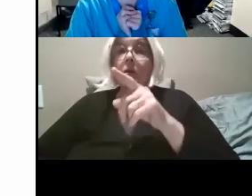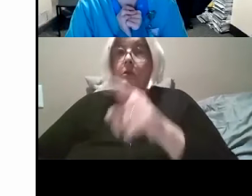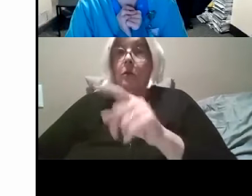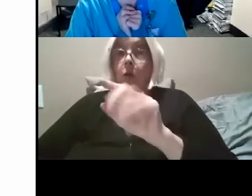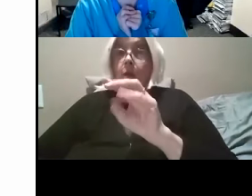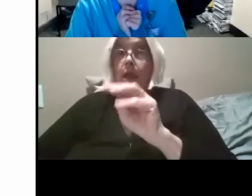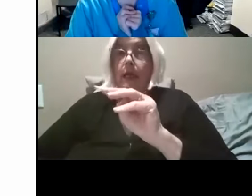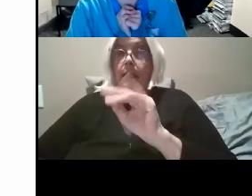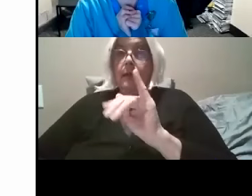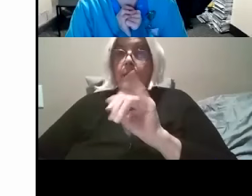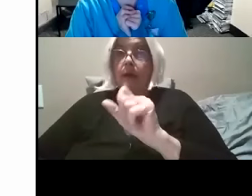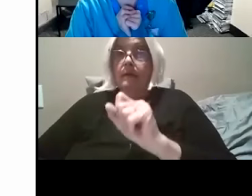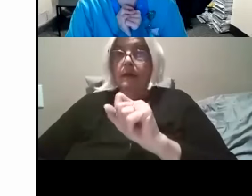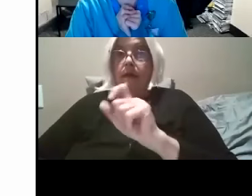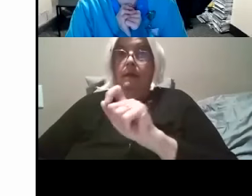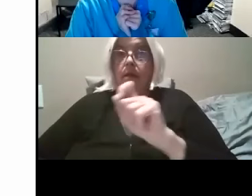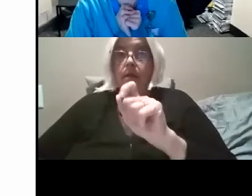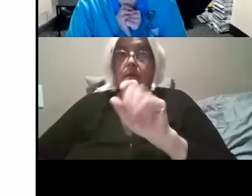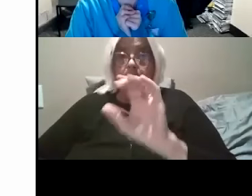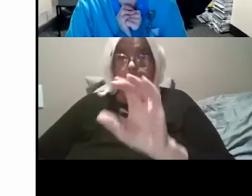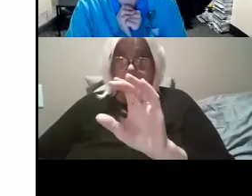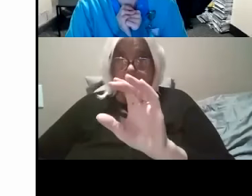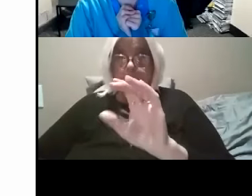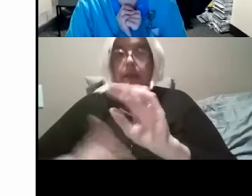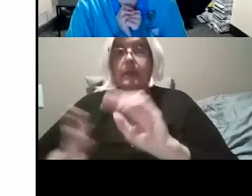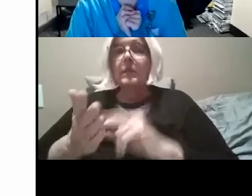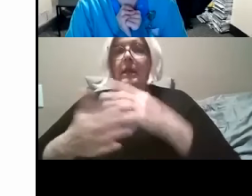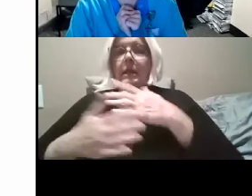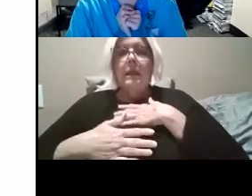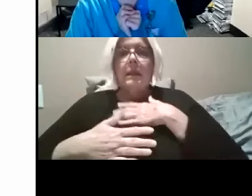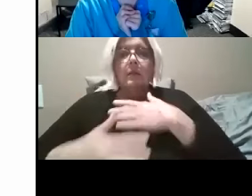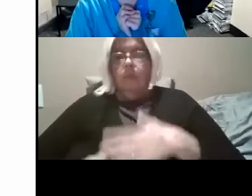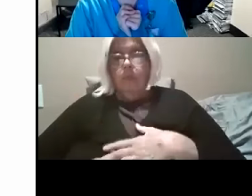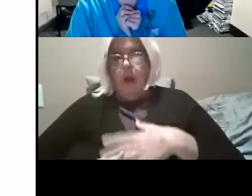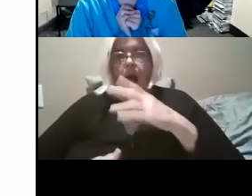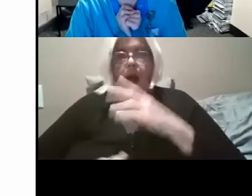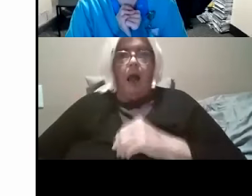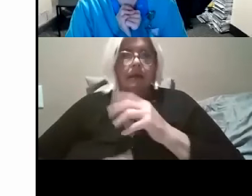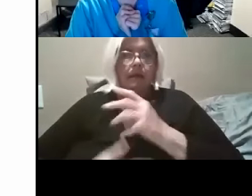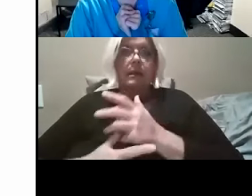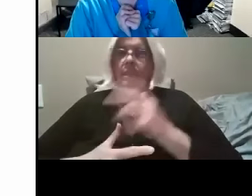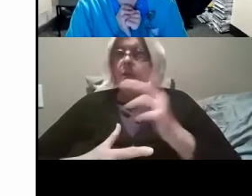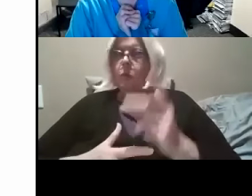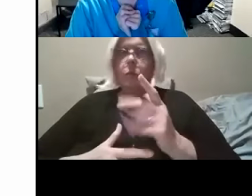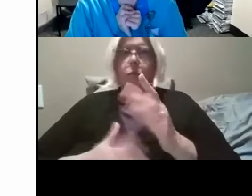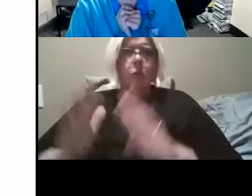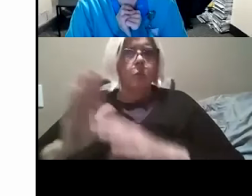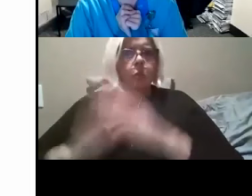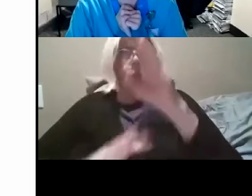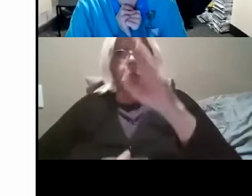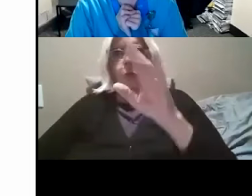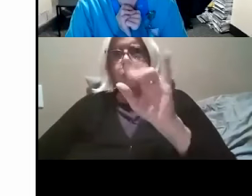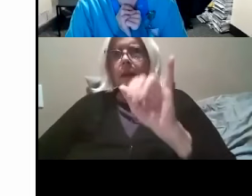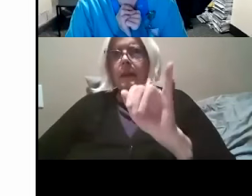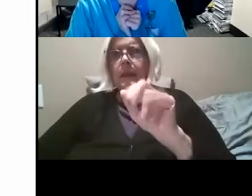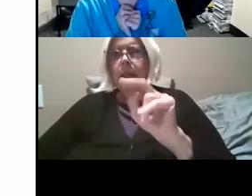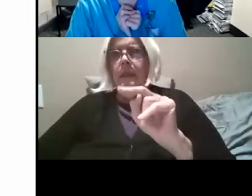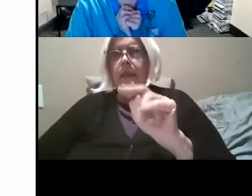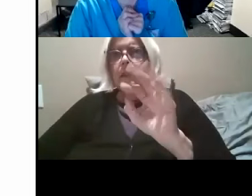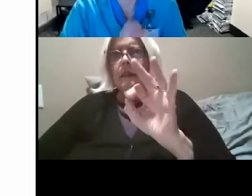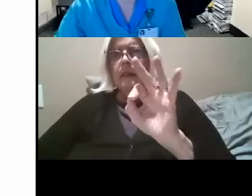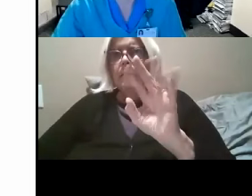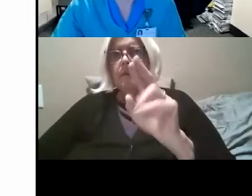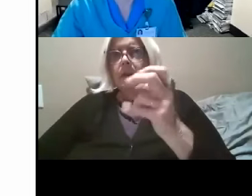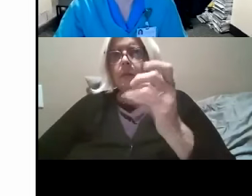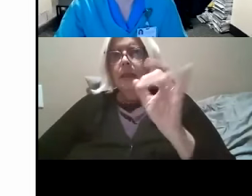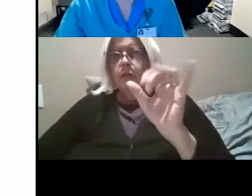inappropriate inflammatory response by your body to a COVID infection. The COVID infection itself can be very, very mild. This is something that shows